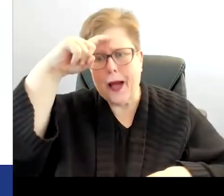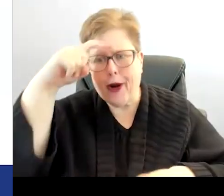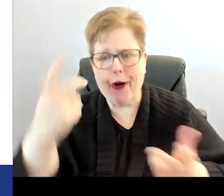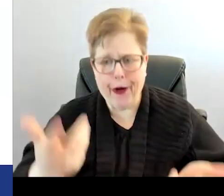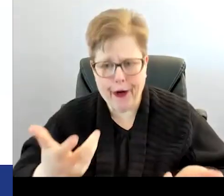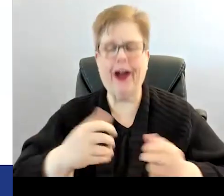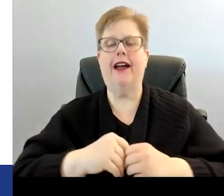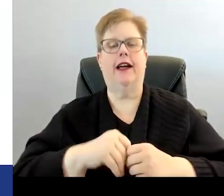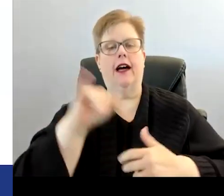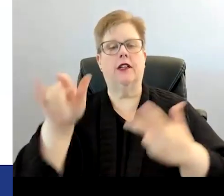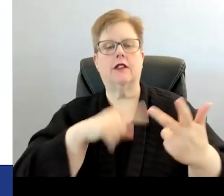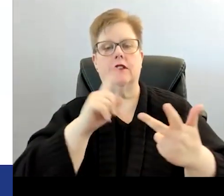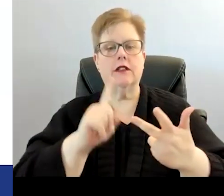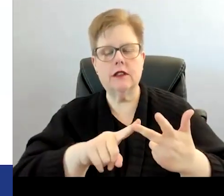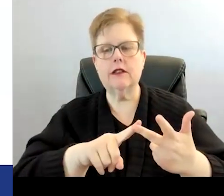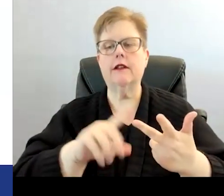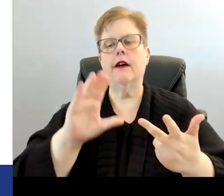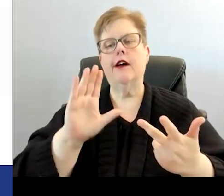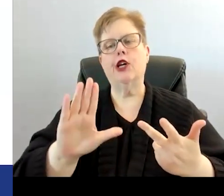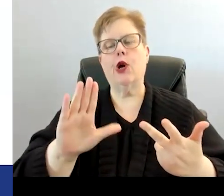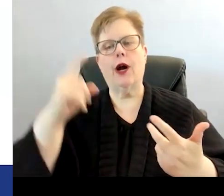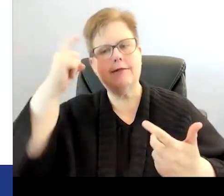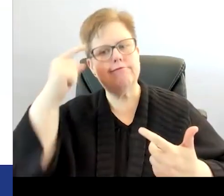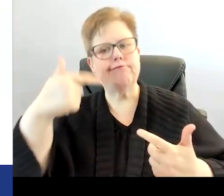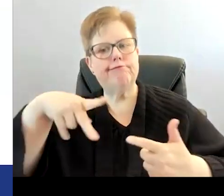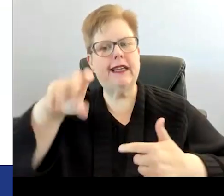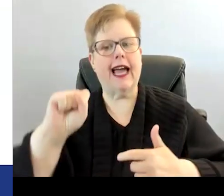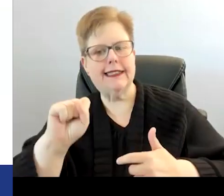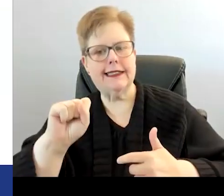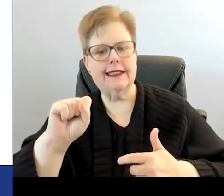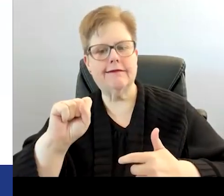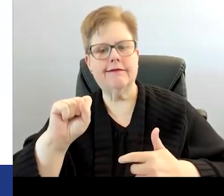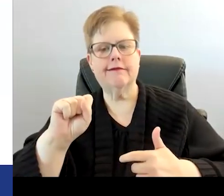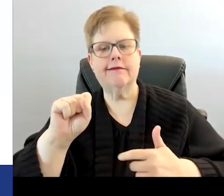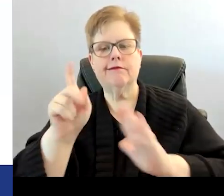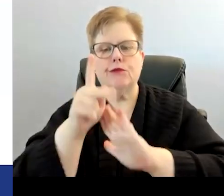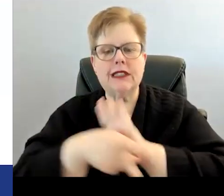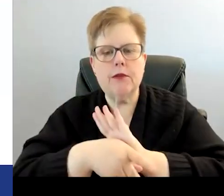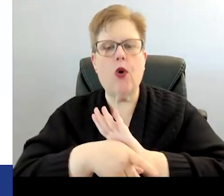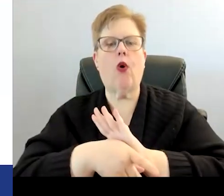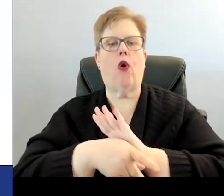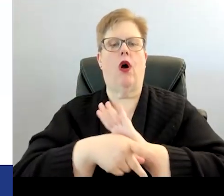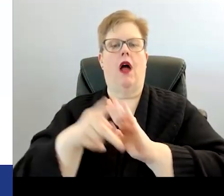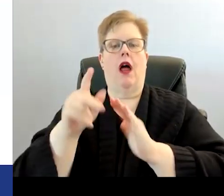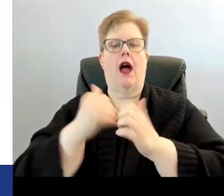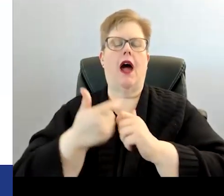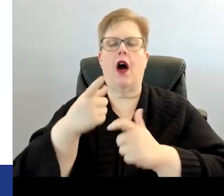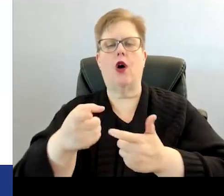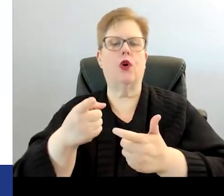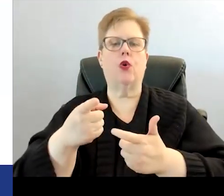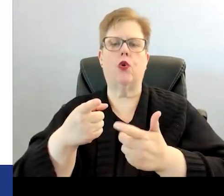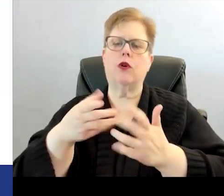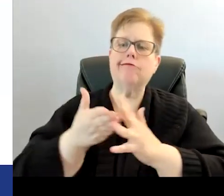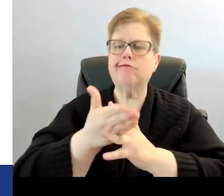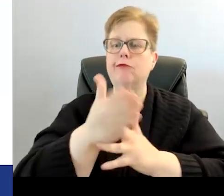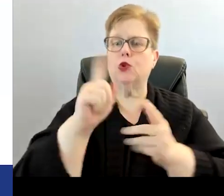bit about a framing mindset GPS principle that can really help you navigate not just